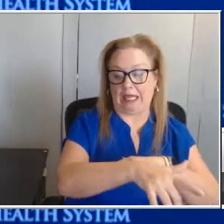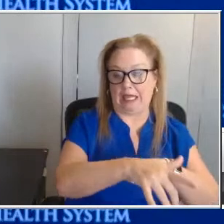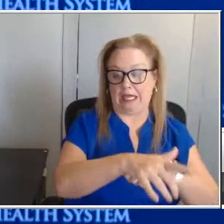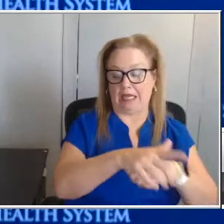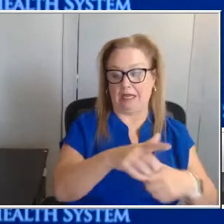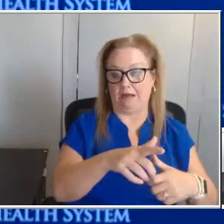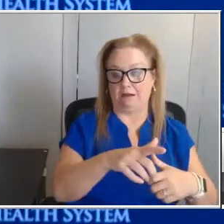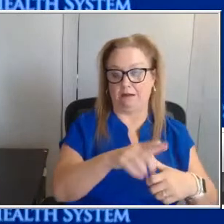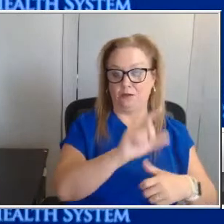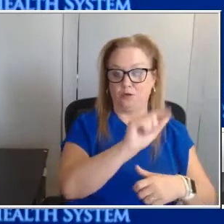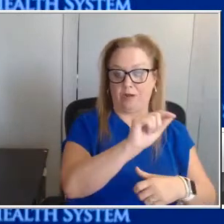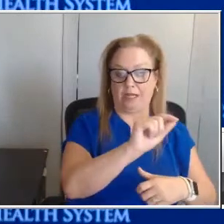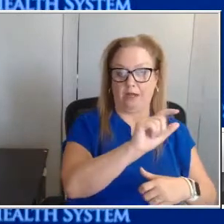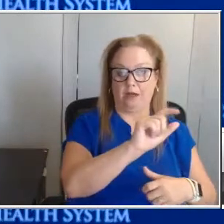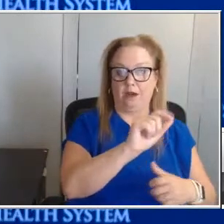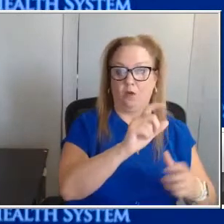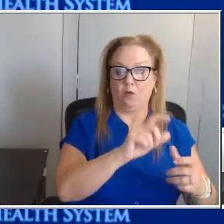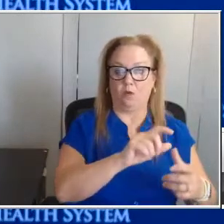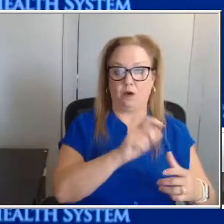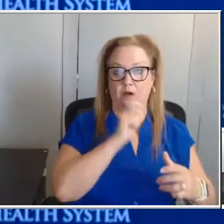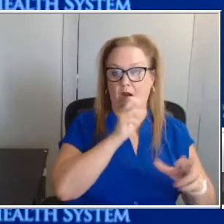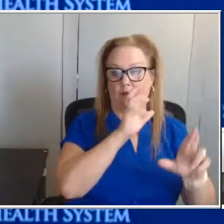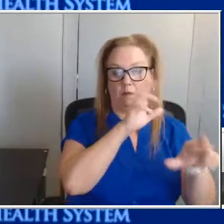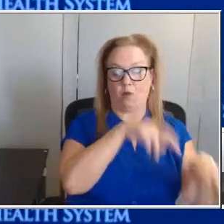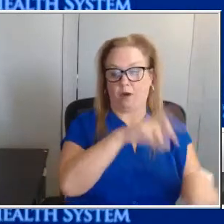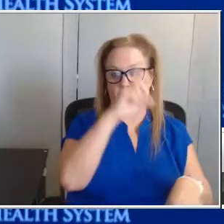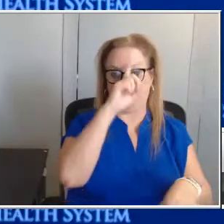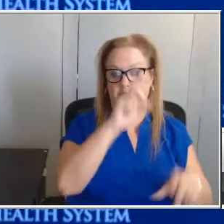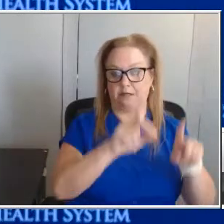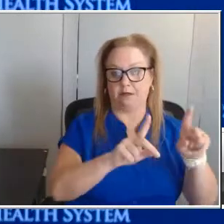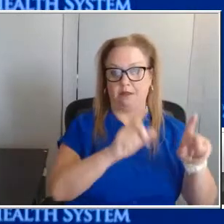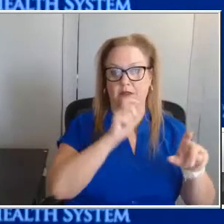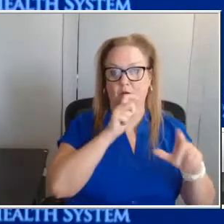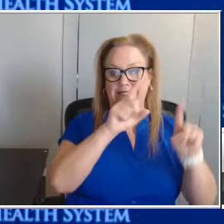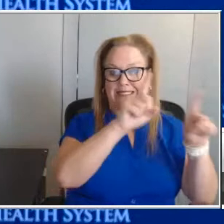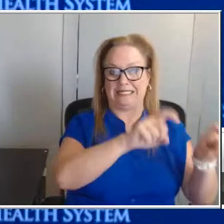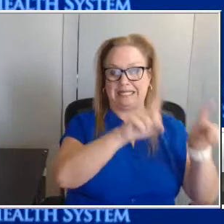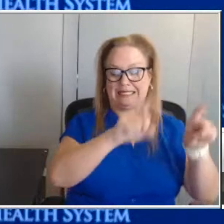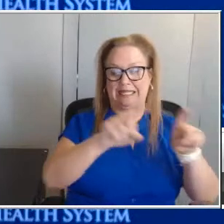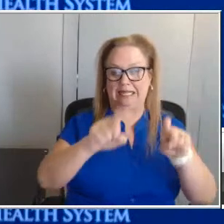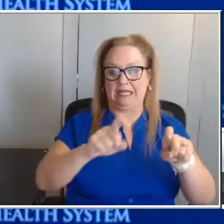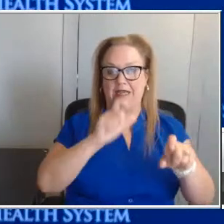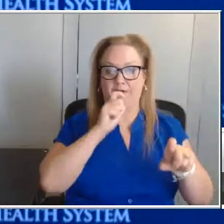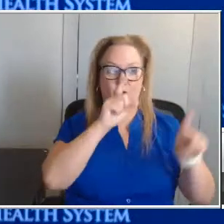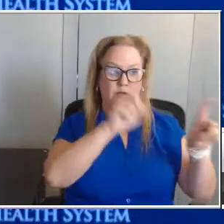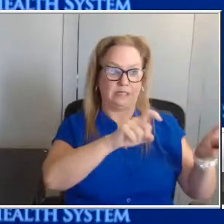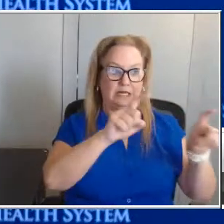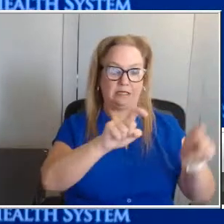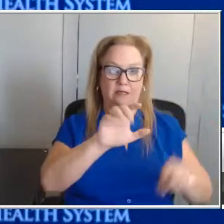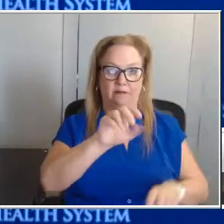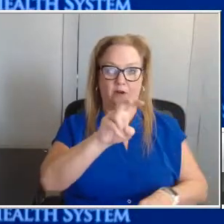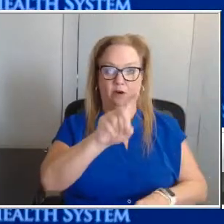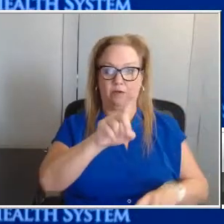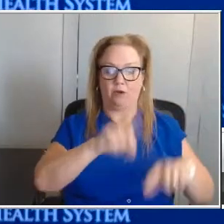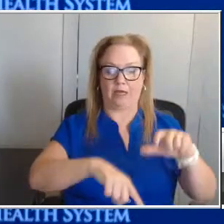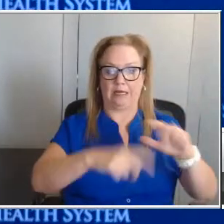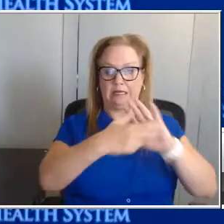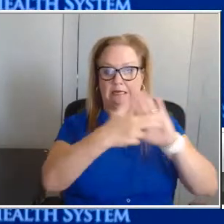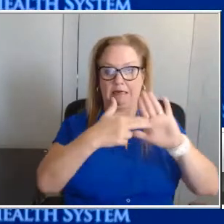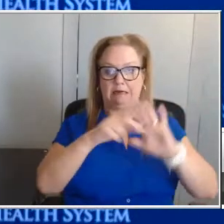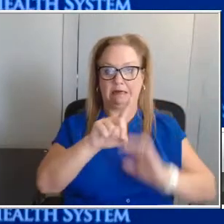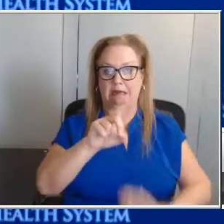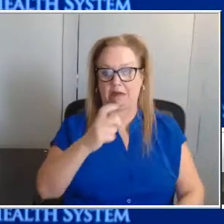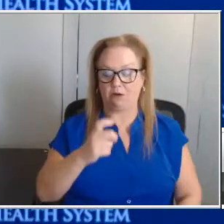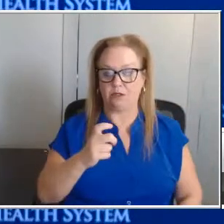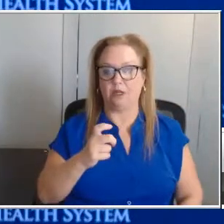the deaths were massively underreported. Why? Because there wasn't testing done. So if you don't test for it, you can't diagnose it, and so you don't know. There were a lot of